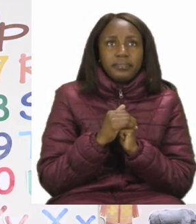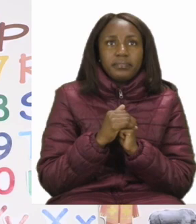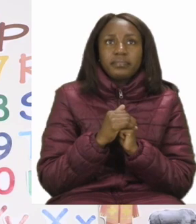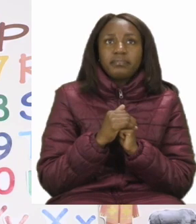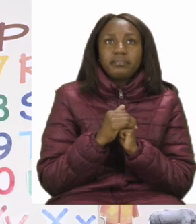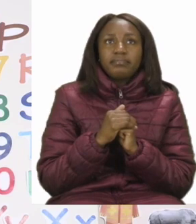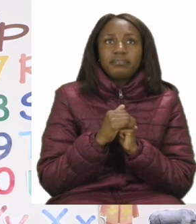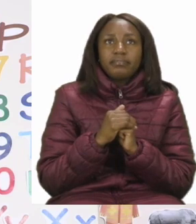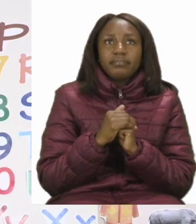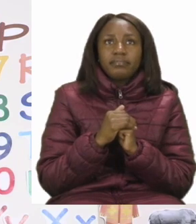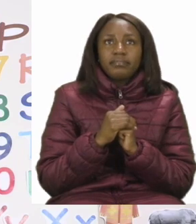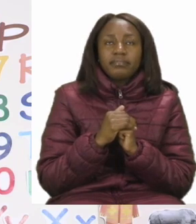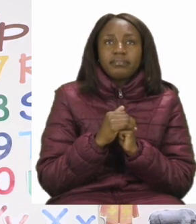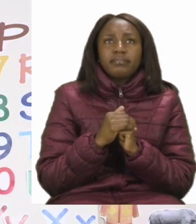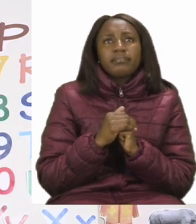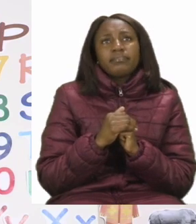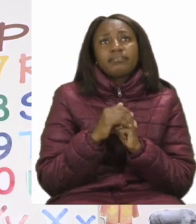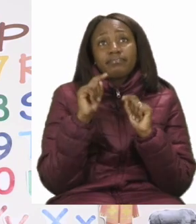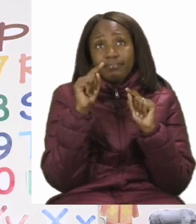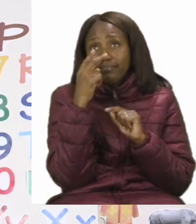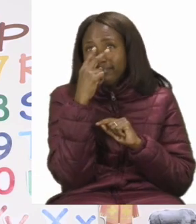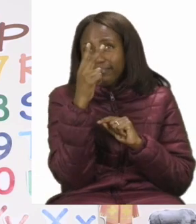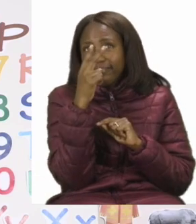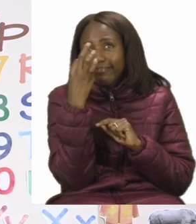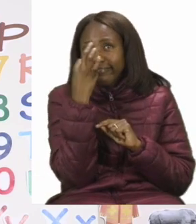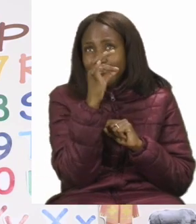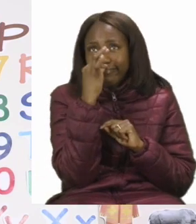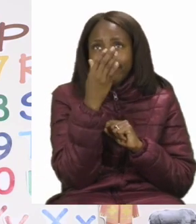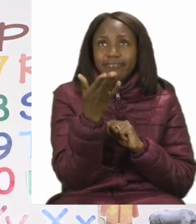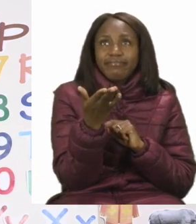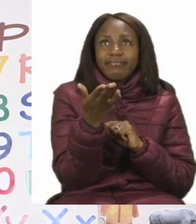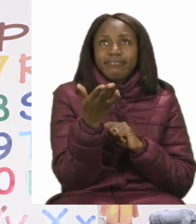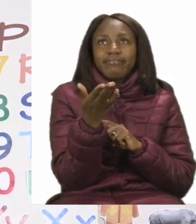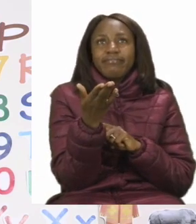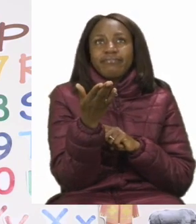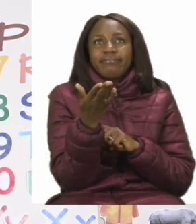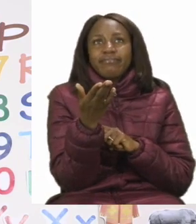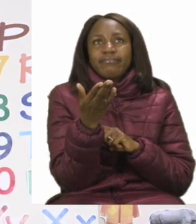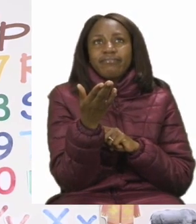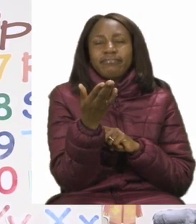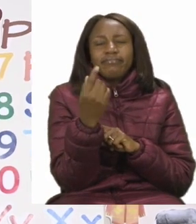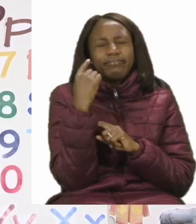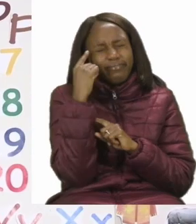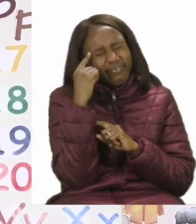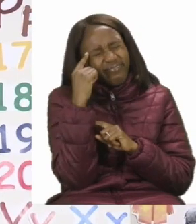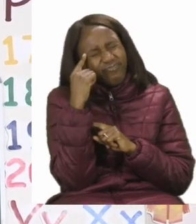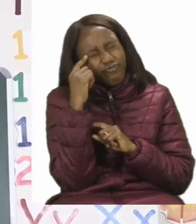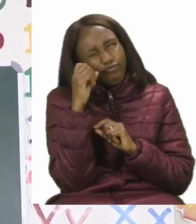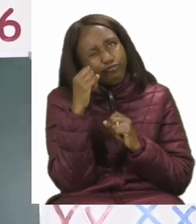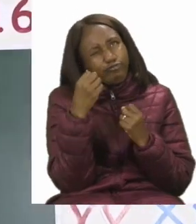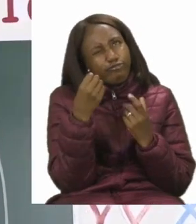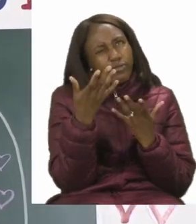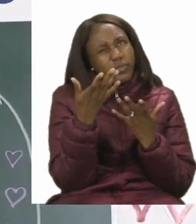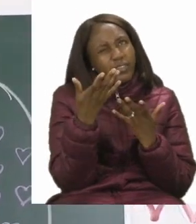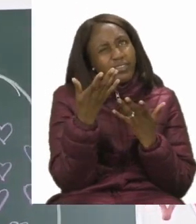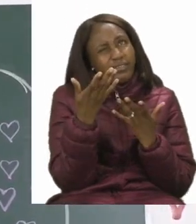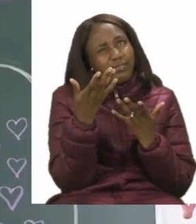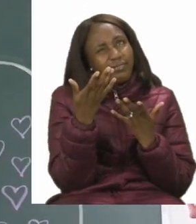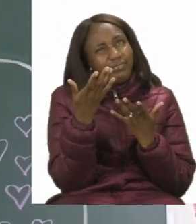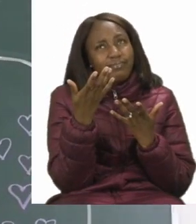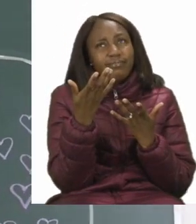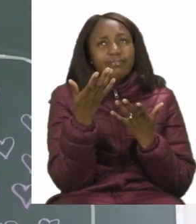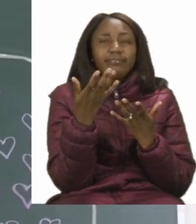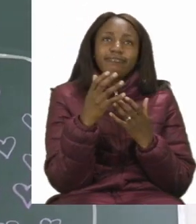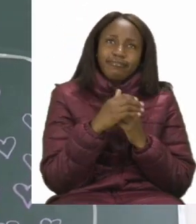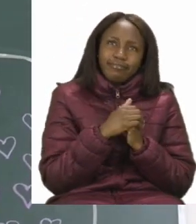So I want us to look at the picture, and then we have to first estimate. Okay,